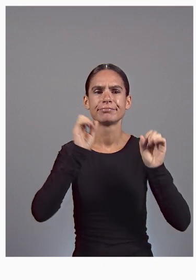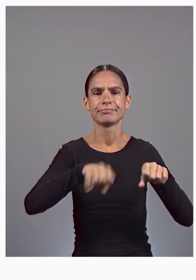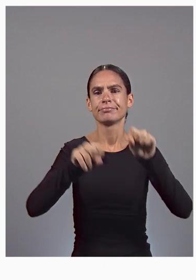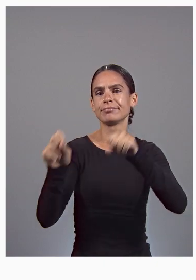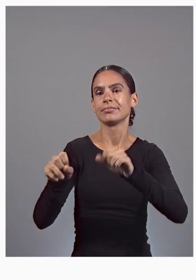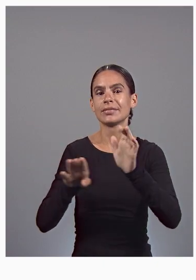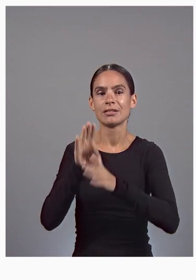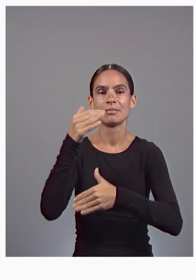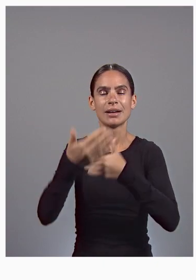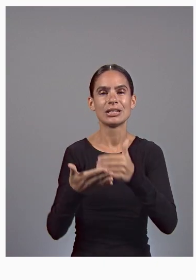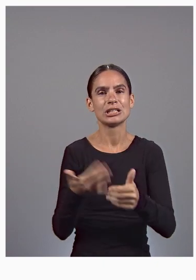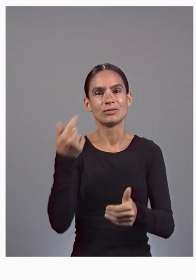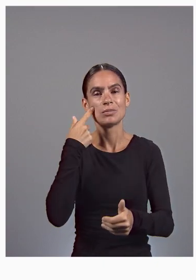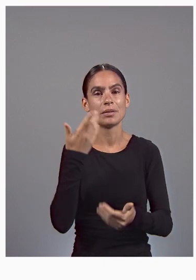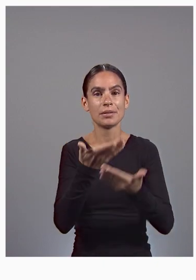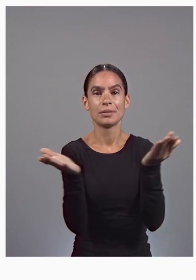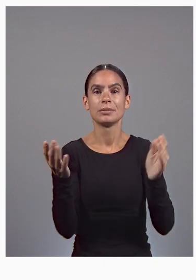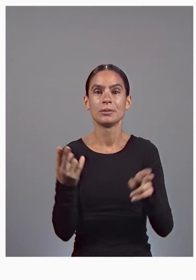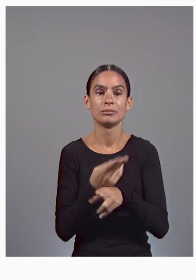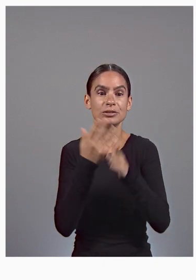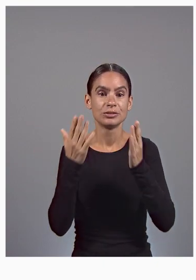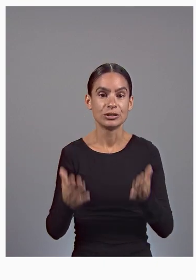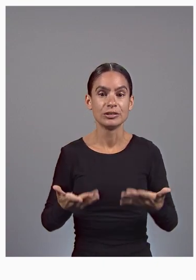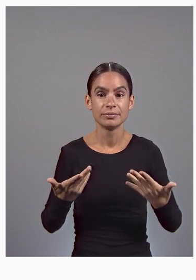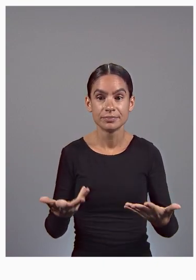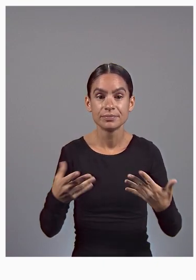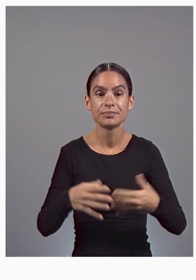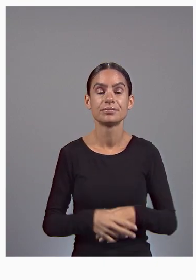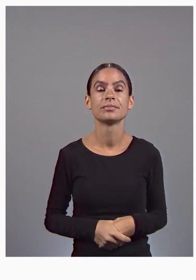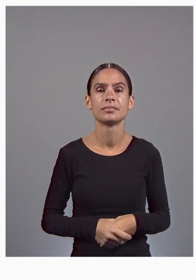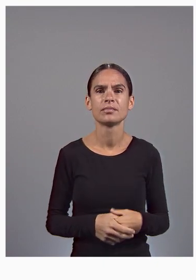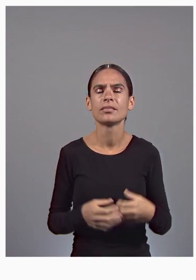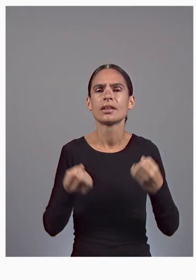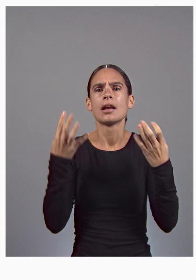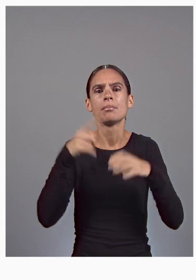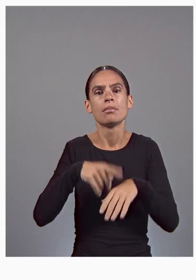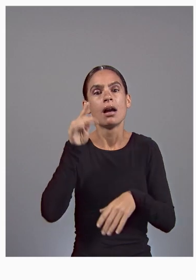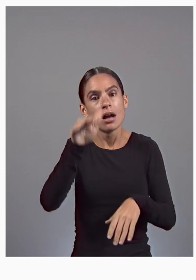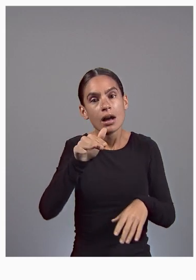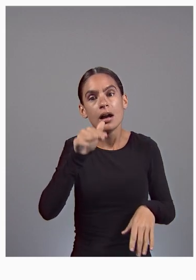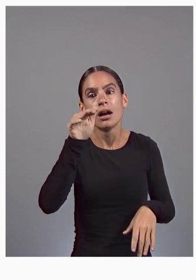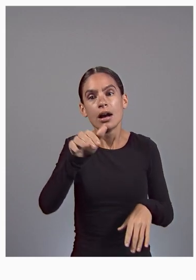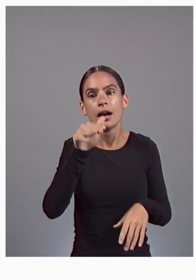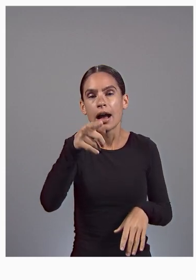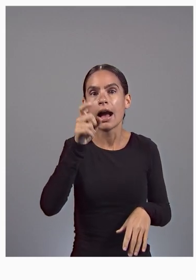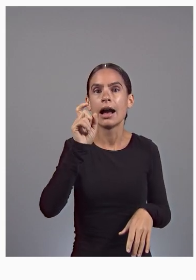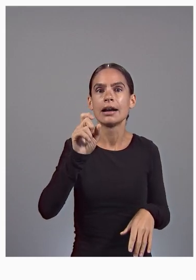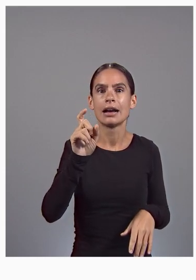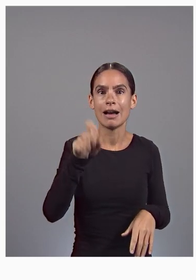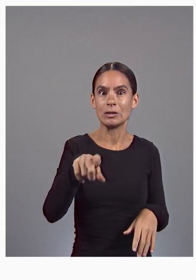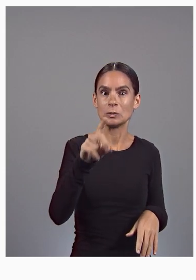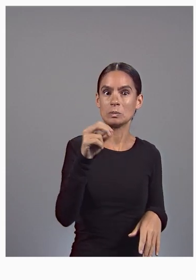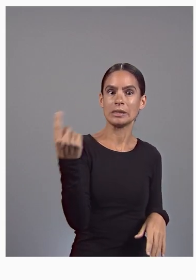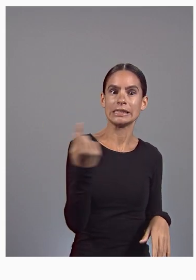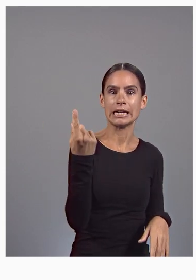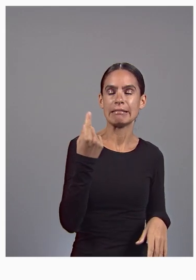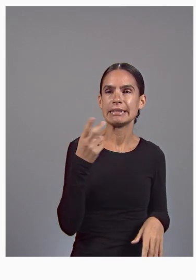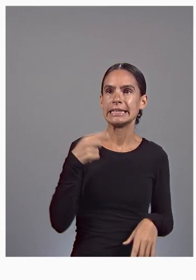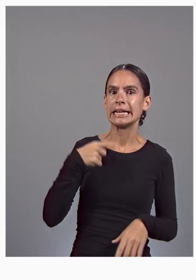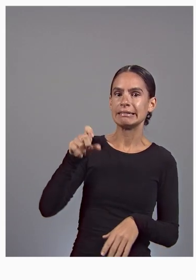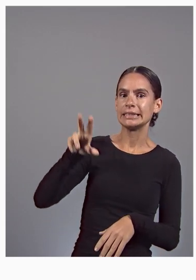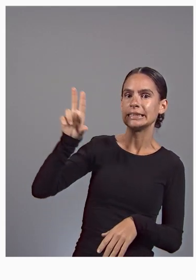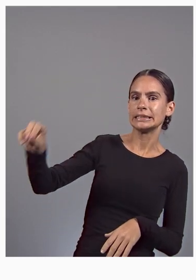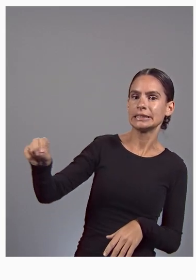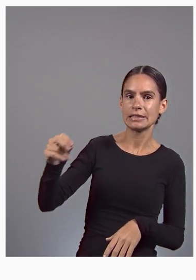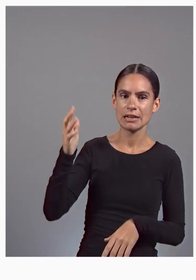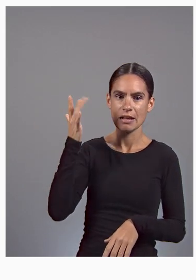easier for more users. How many times have you been asked to do something, but you had to say no because your roadmap or feature request